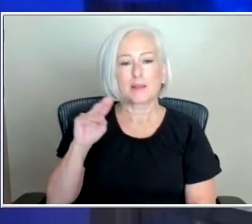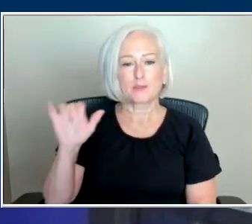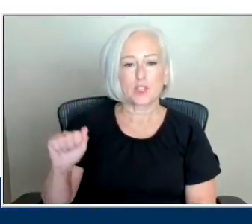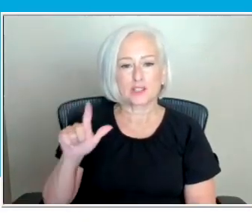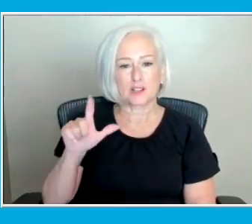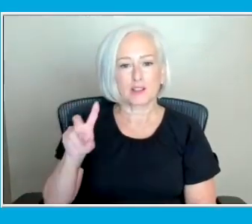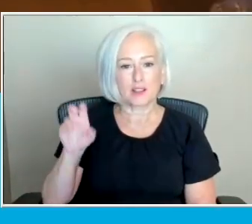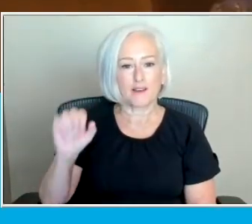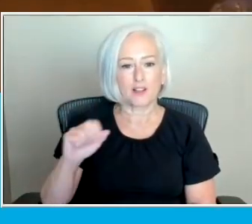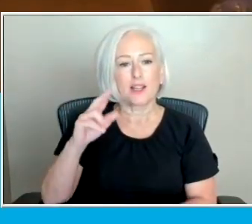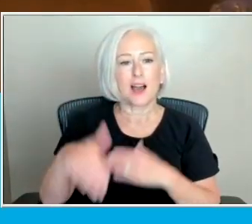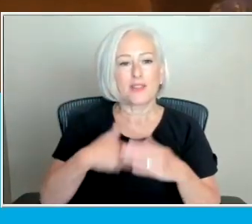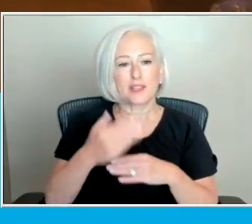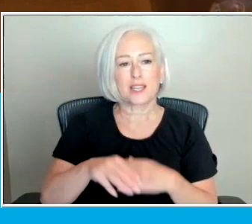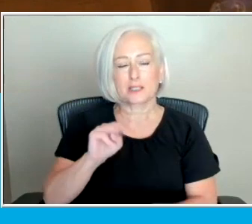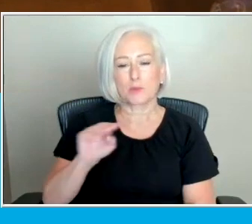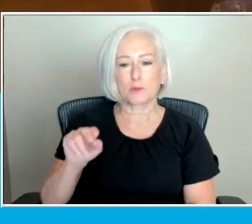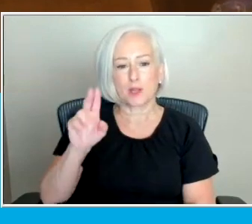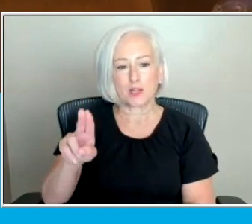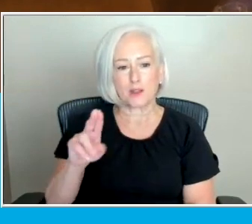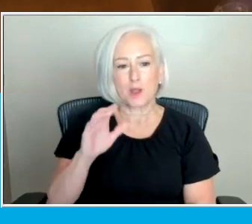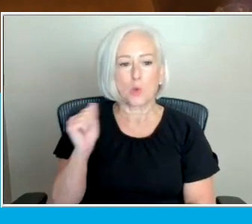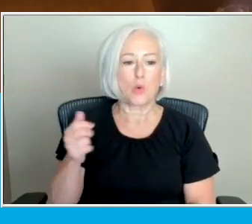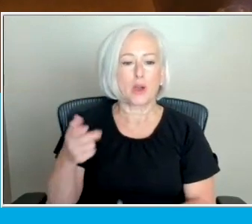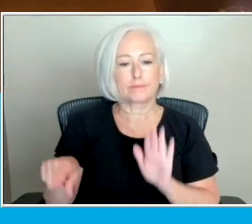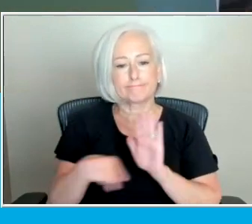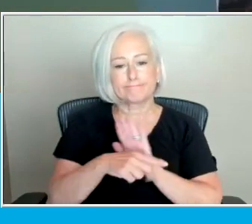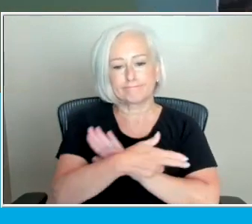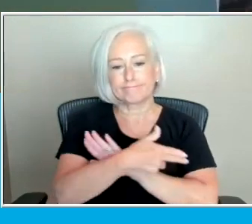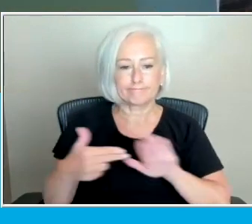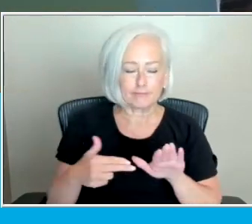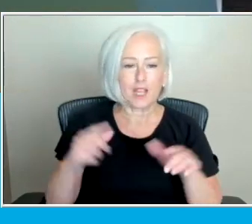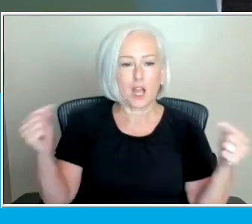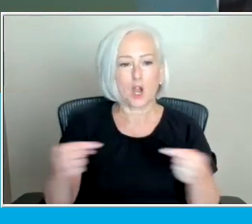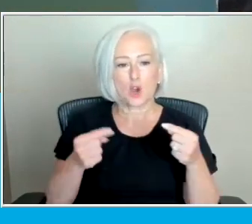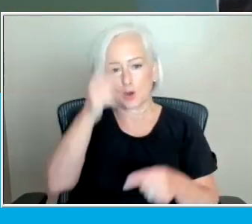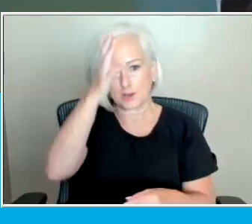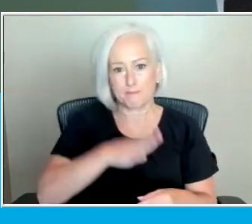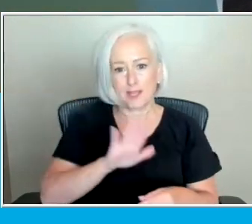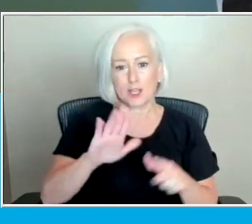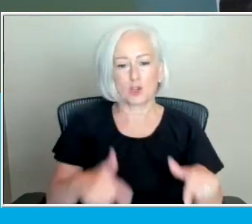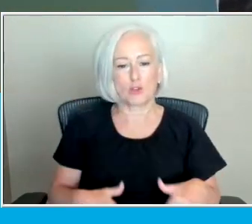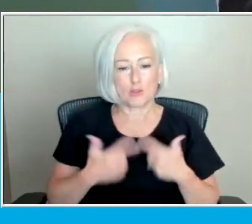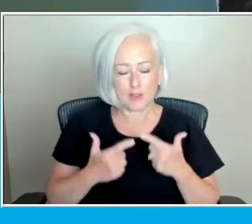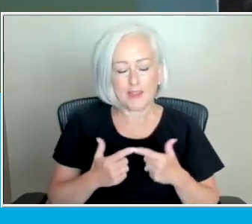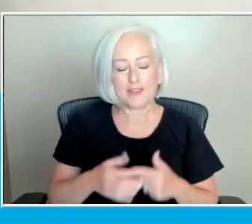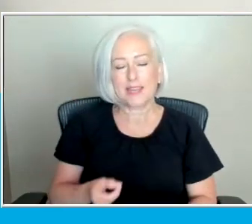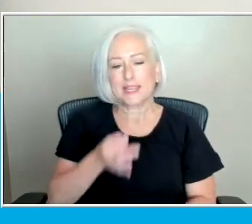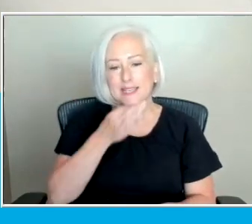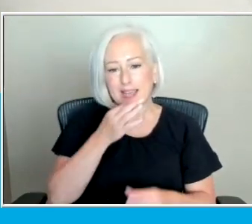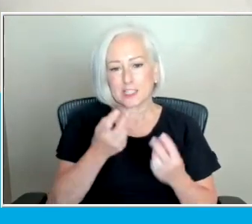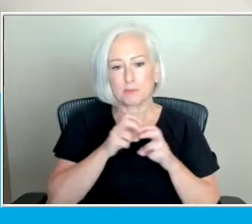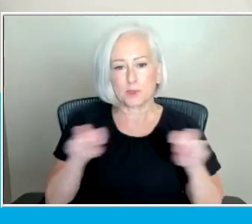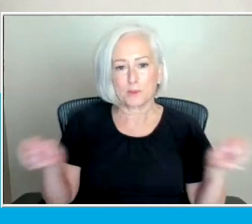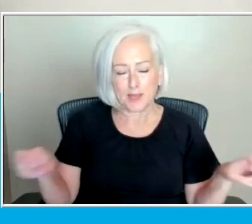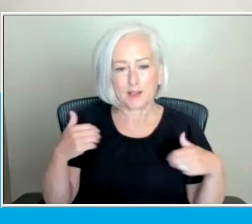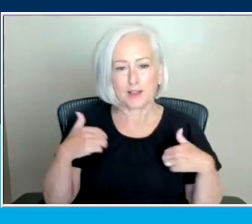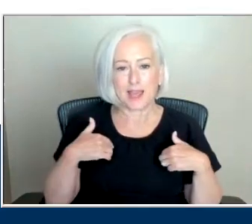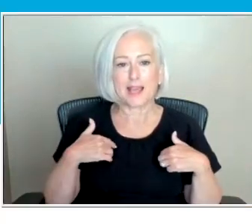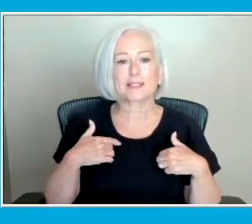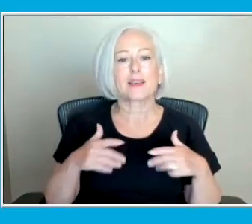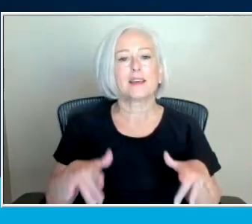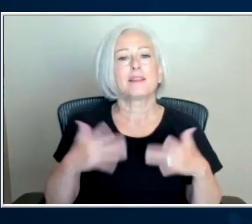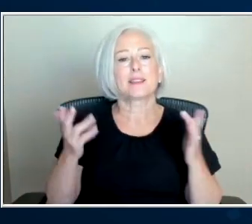Medical Update. What stigmas and stereotypes are hurting the men in your life? An expert panel has the highlights and answers